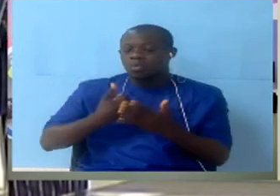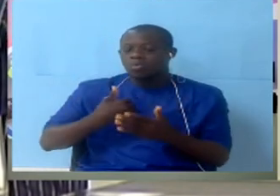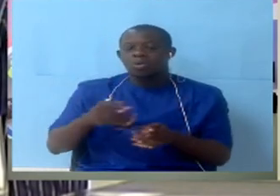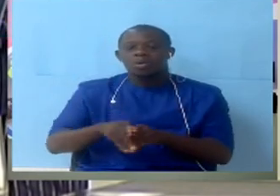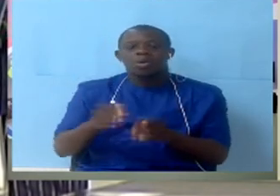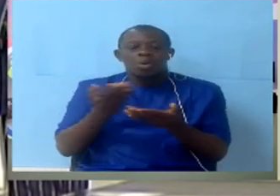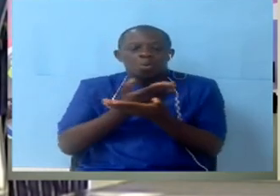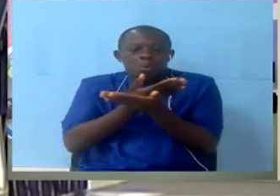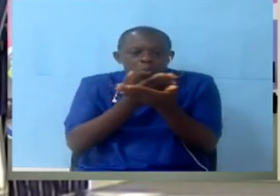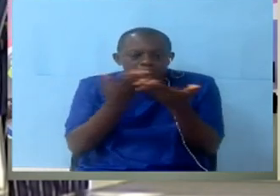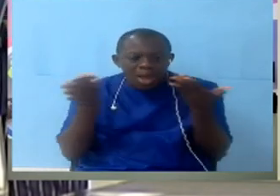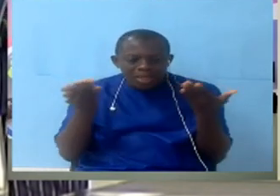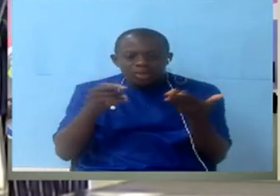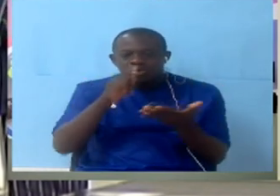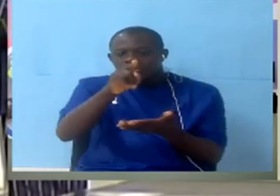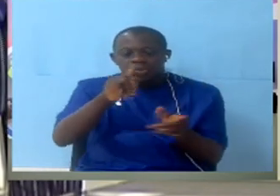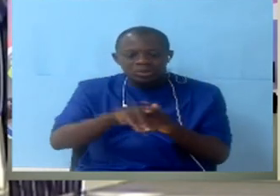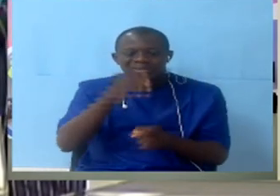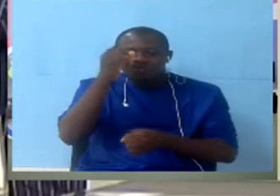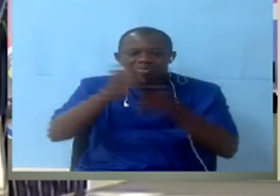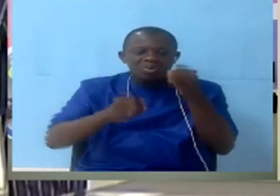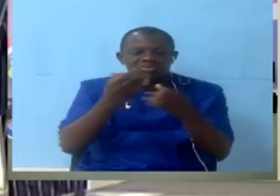you have to run away?